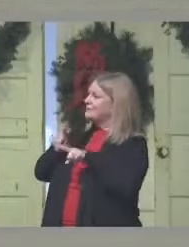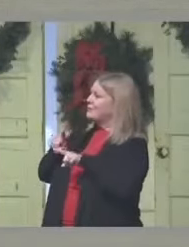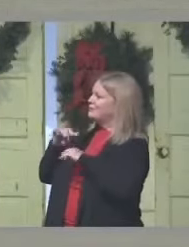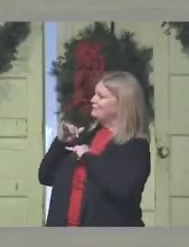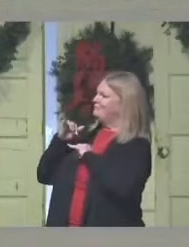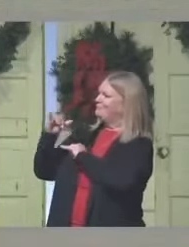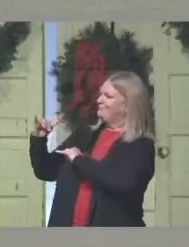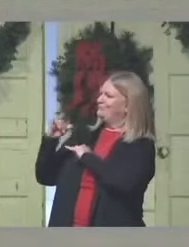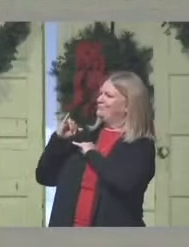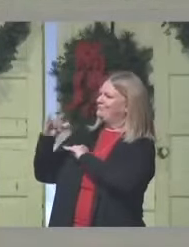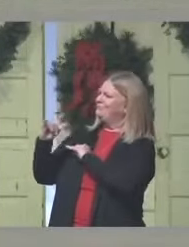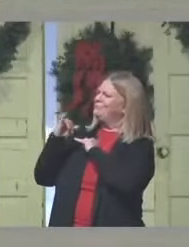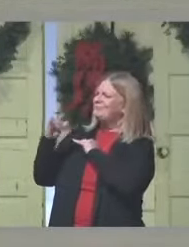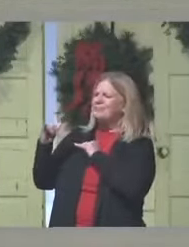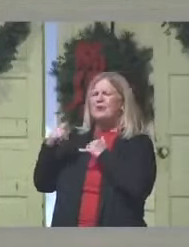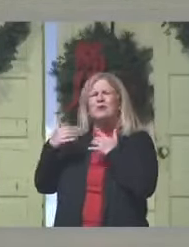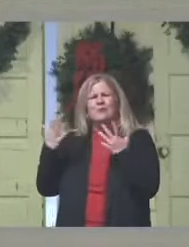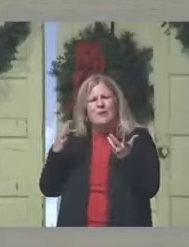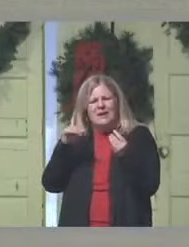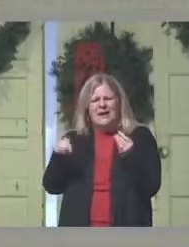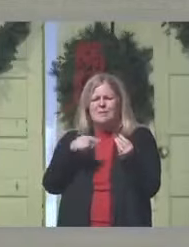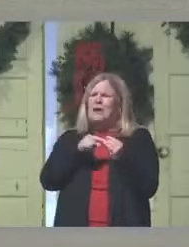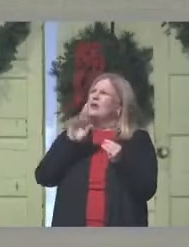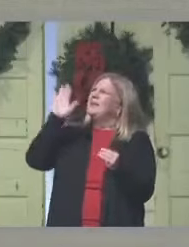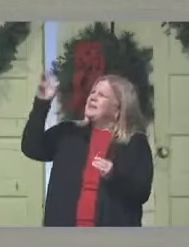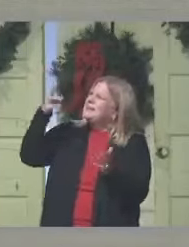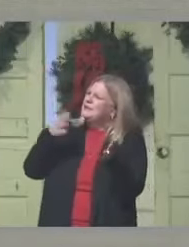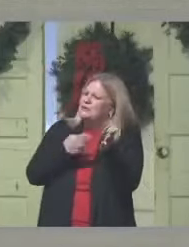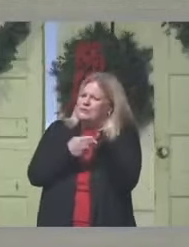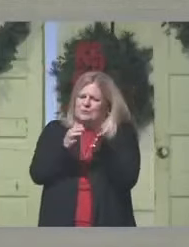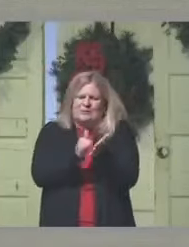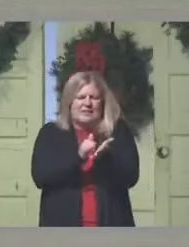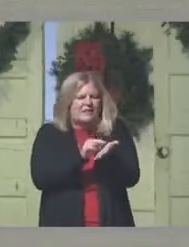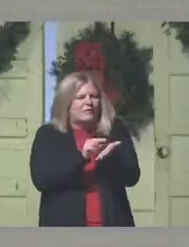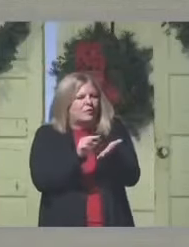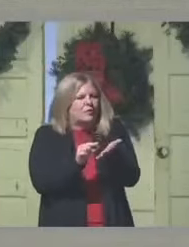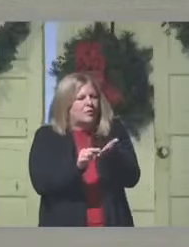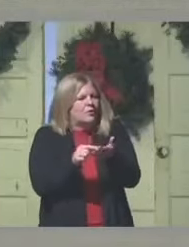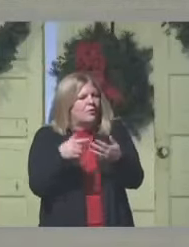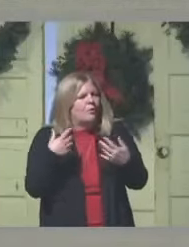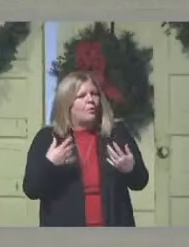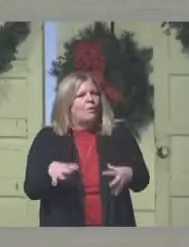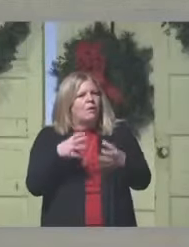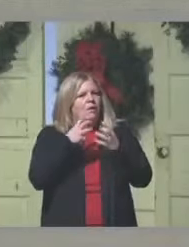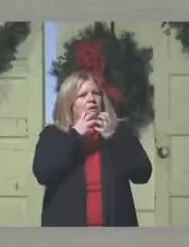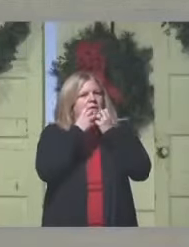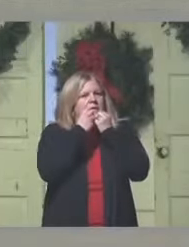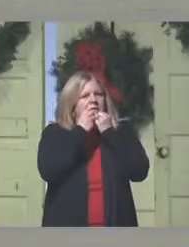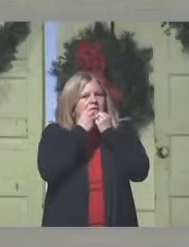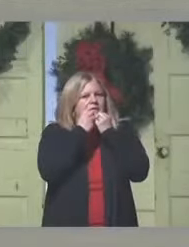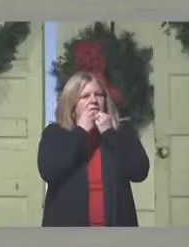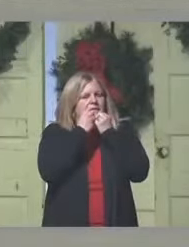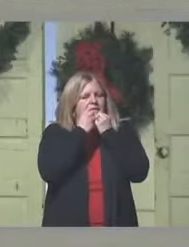"Mine too." What is it about God's truth in this verse that is so meaningful? Well, let's do what we all should